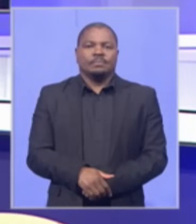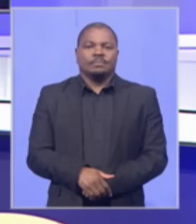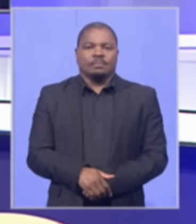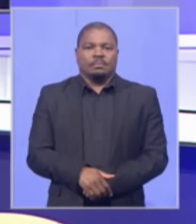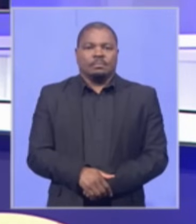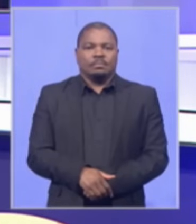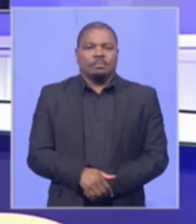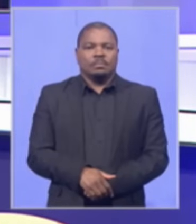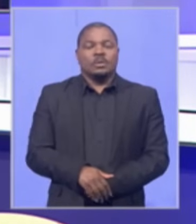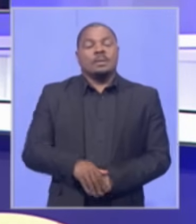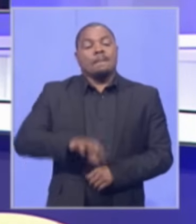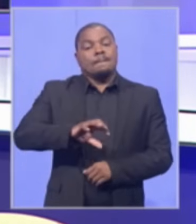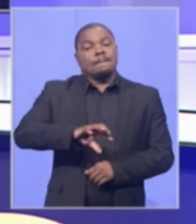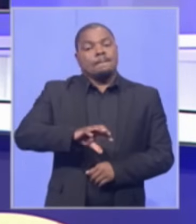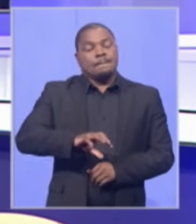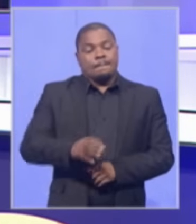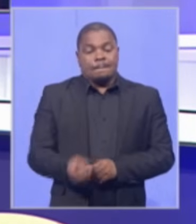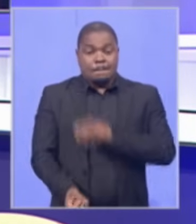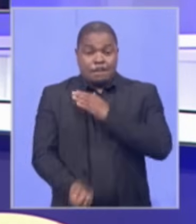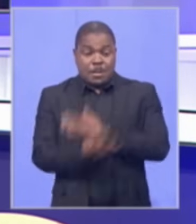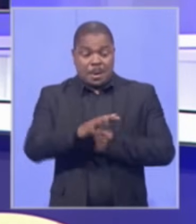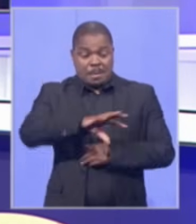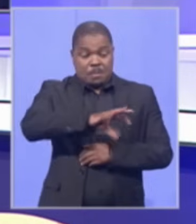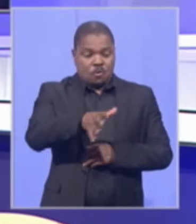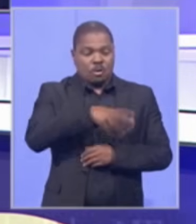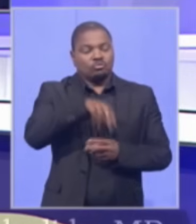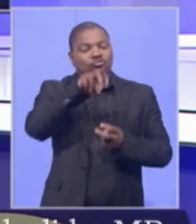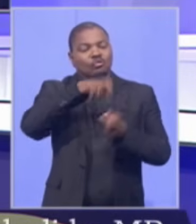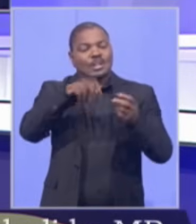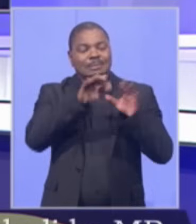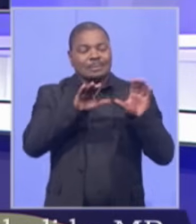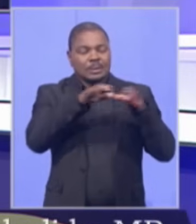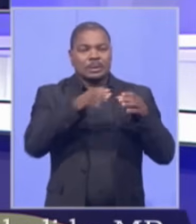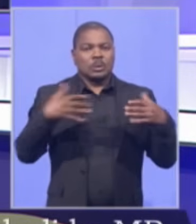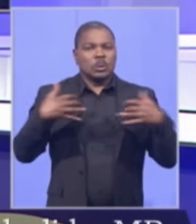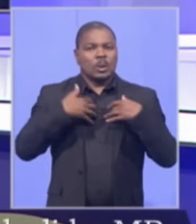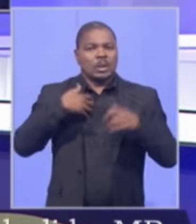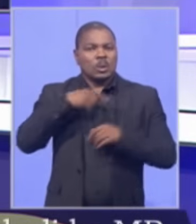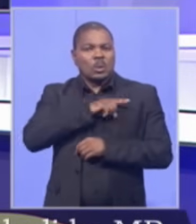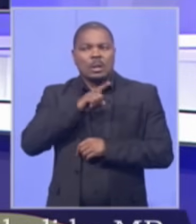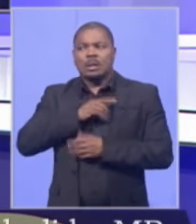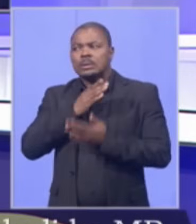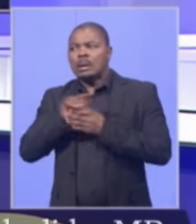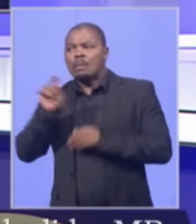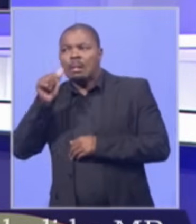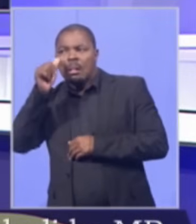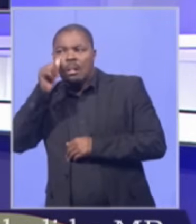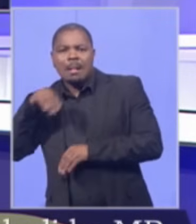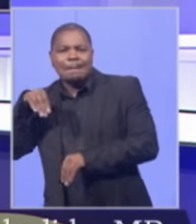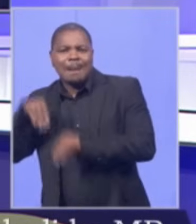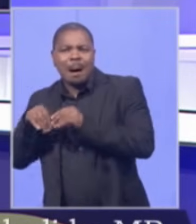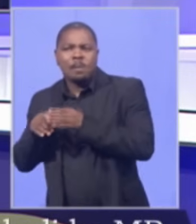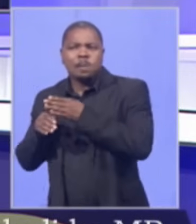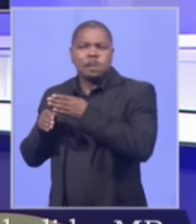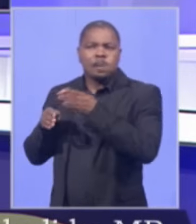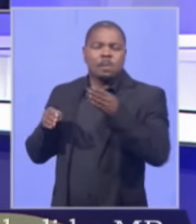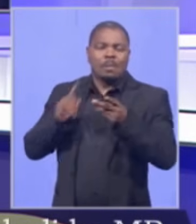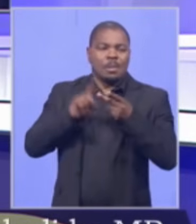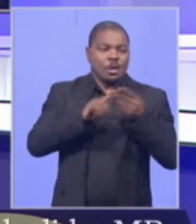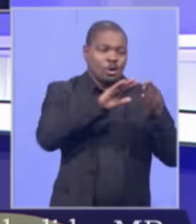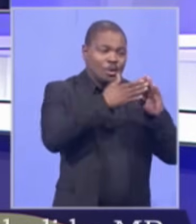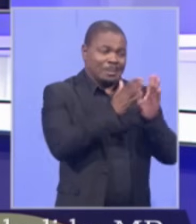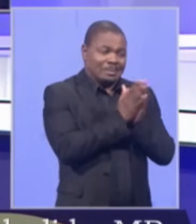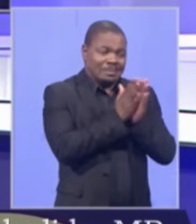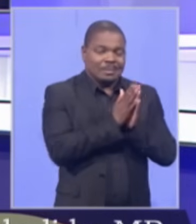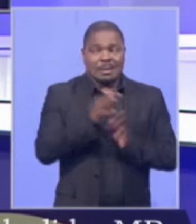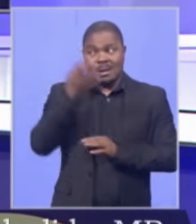Lekala la boeti ka provinceng ya Mpumalanga le ka gare ga letšhogo go latela ditiragalo tša go rafa ka moo go sego molaong gomme badudi ba ipiletša go mmušo